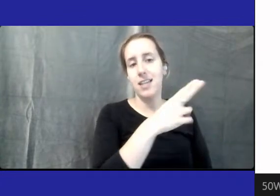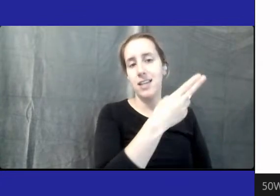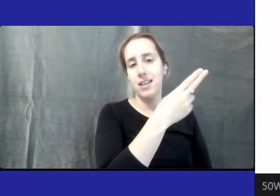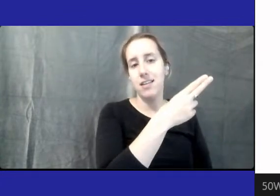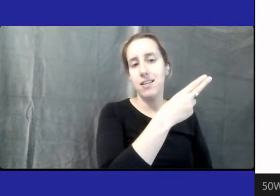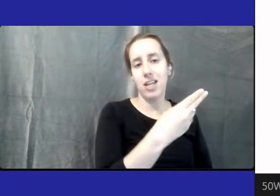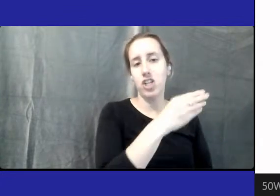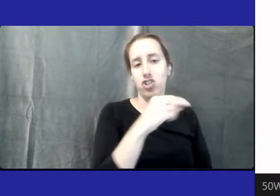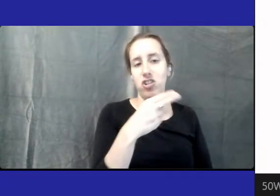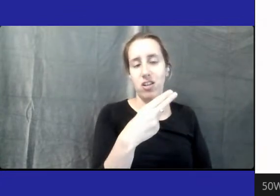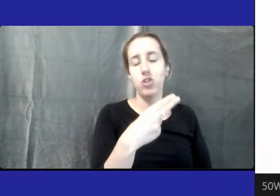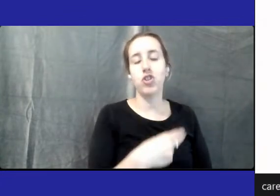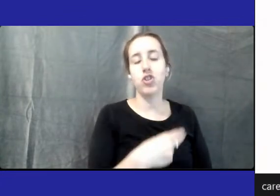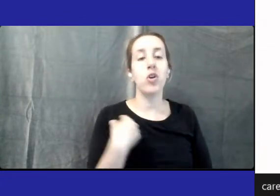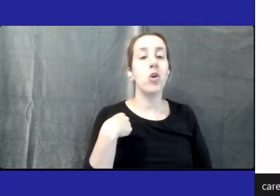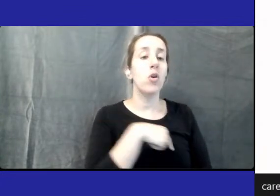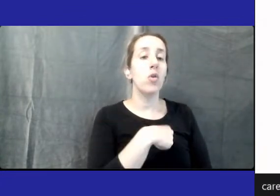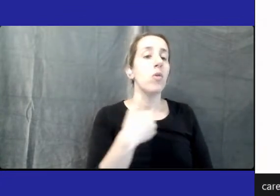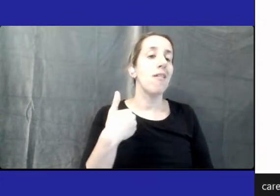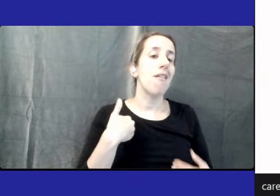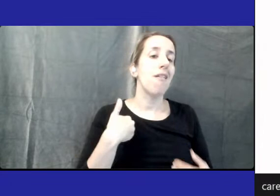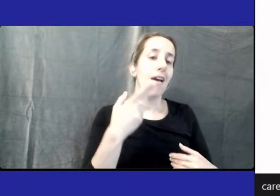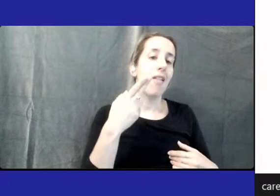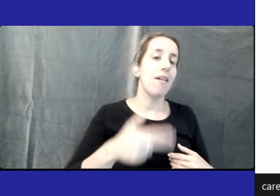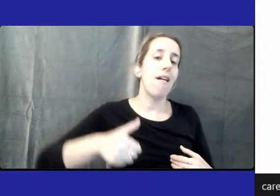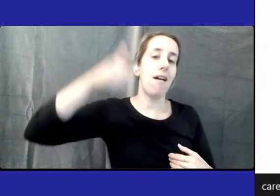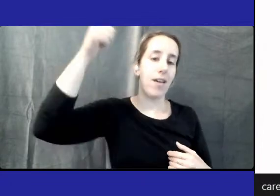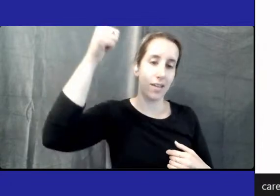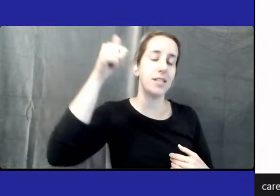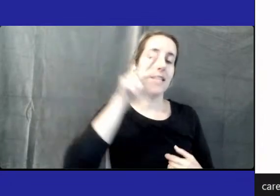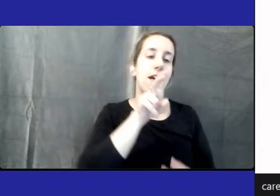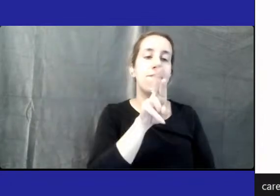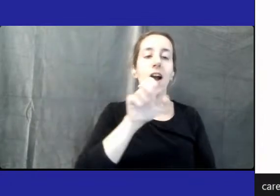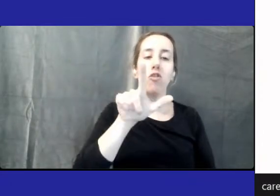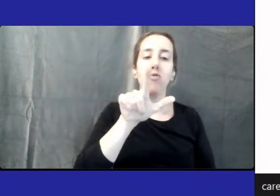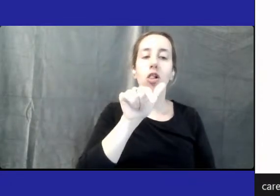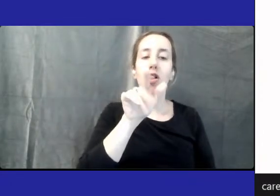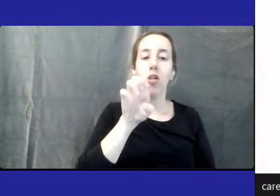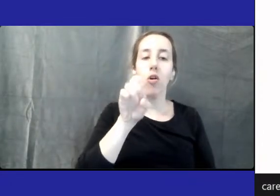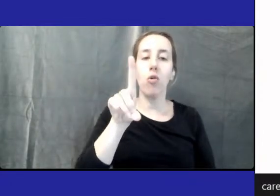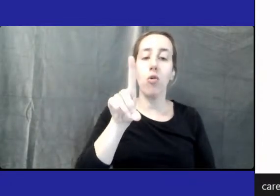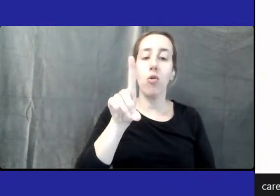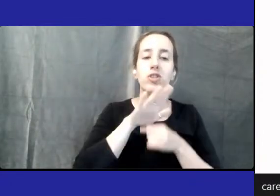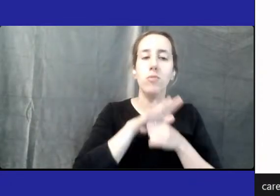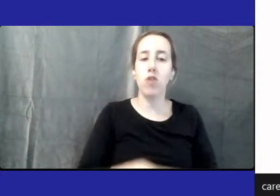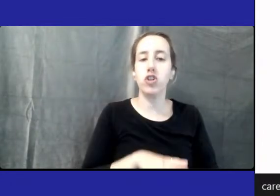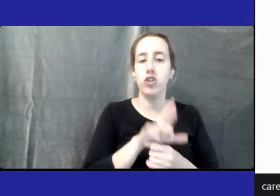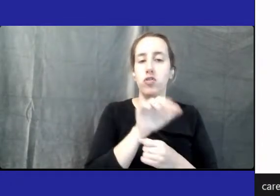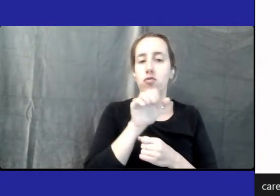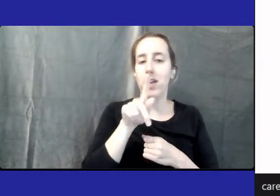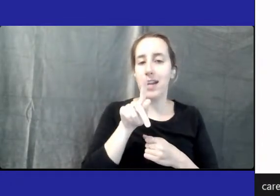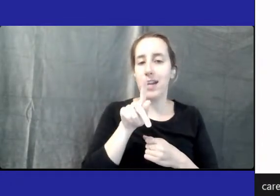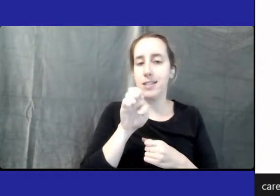achieved the highest viral load suppression rate amongst the 3 SNPs. It's not the